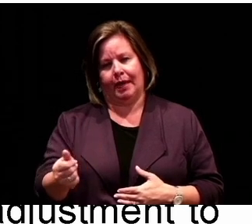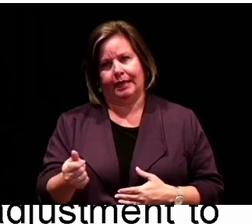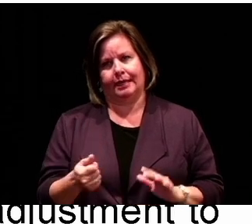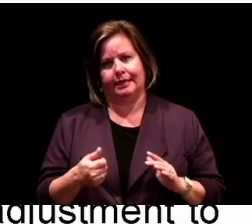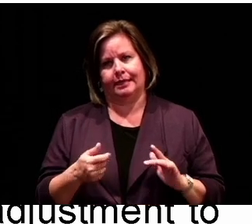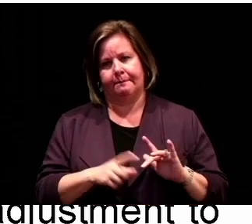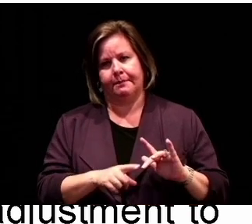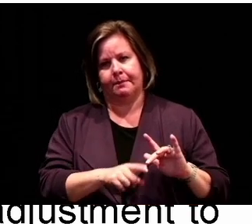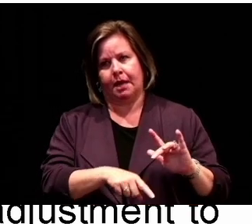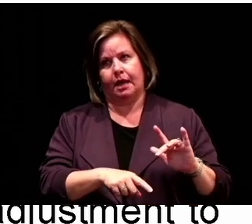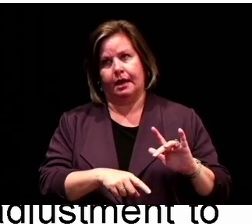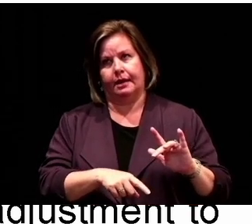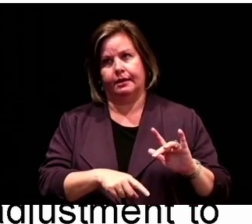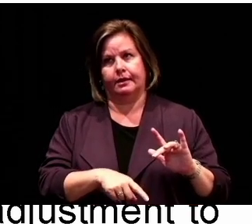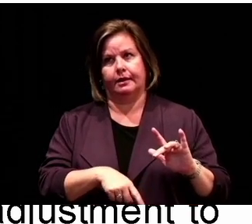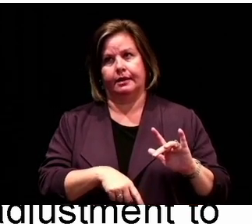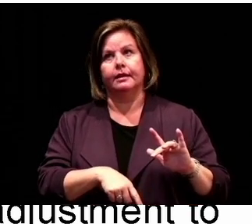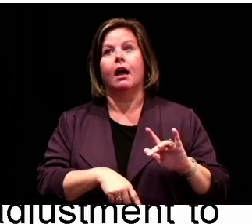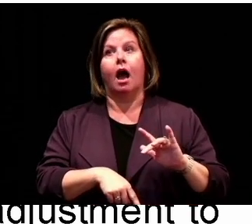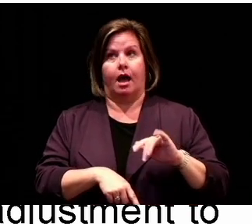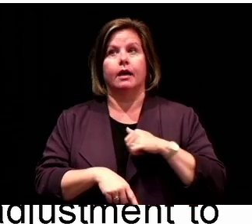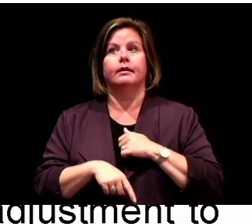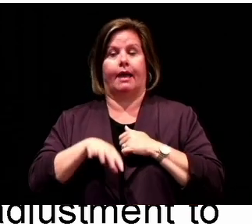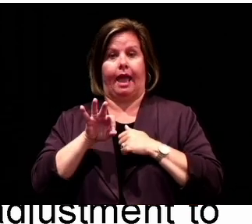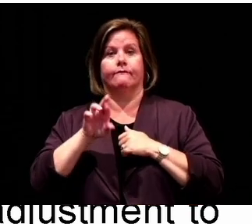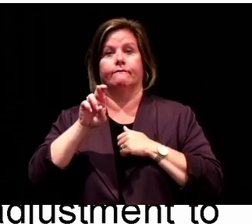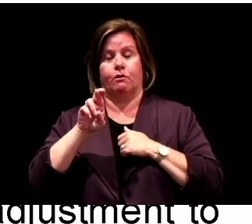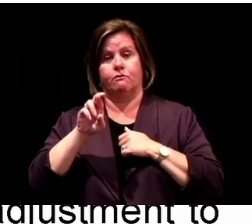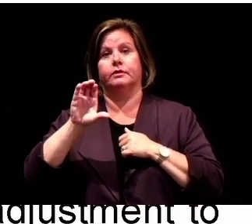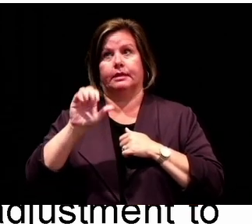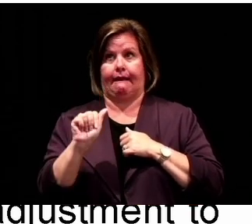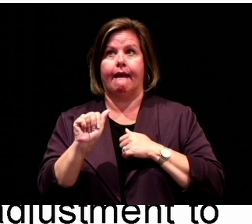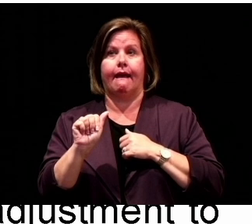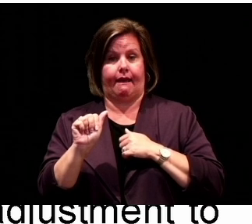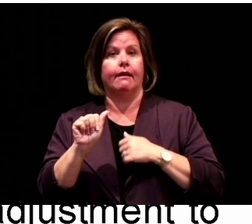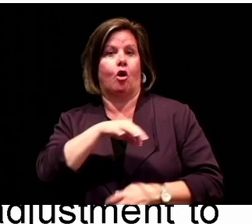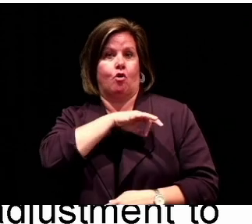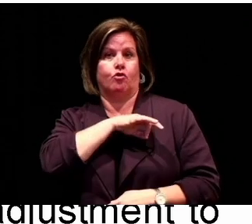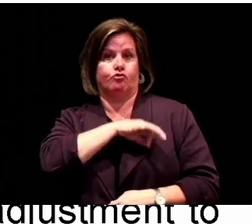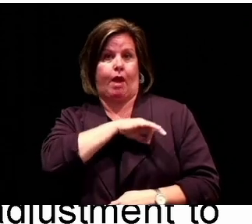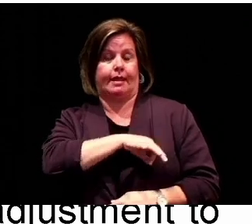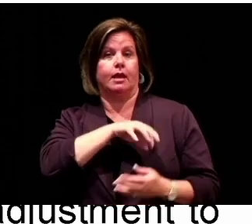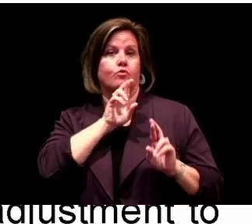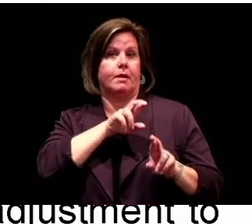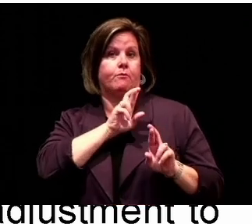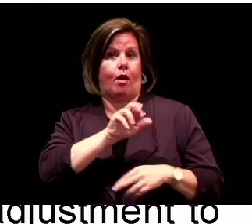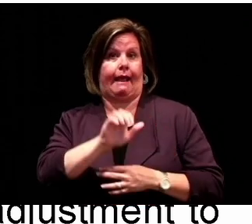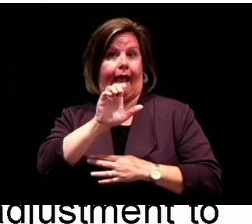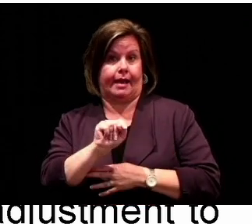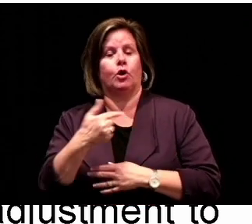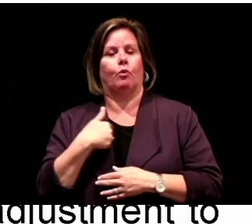history as an accommodation. An example would be someone who had mental disability and committed acts